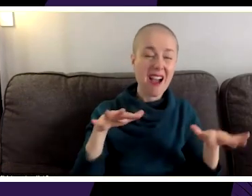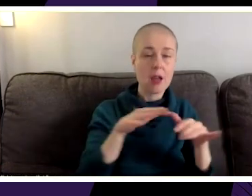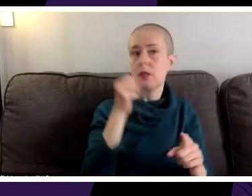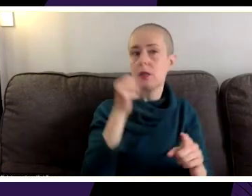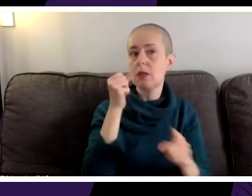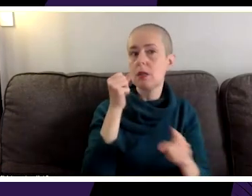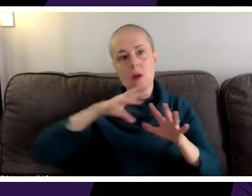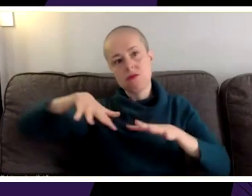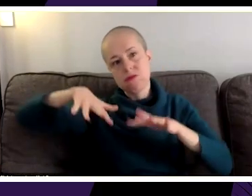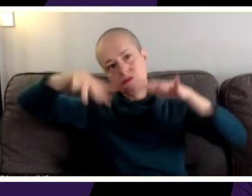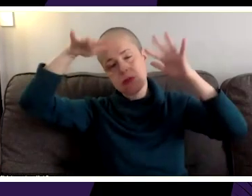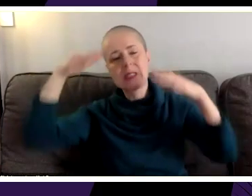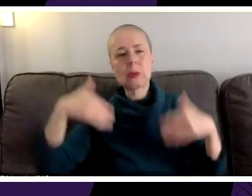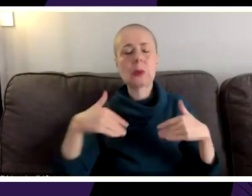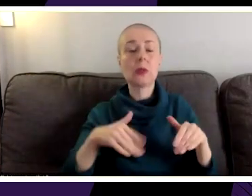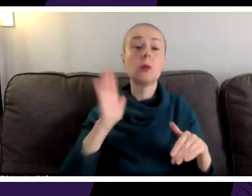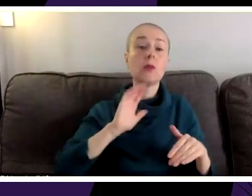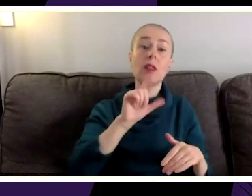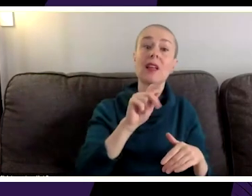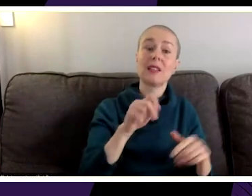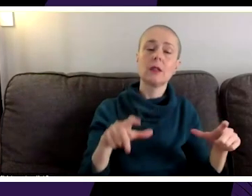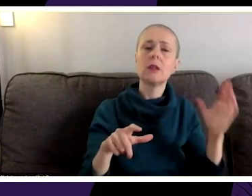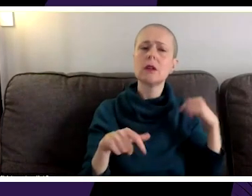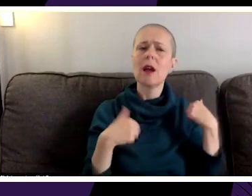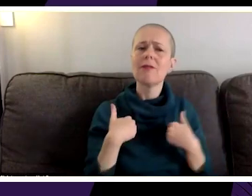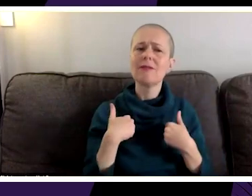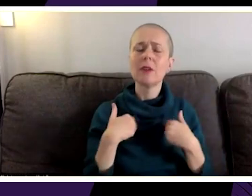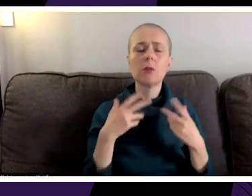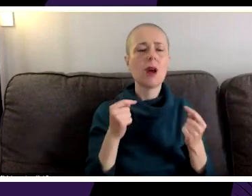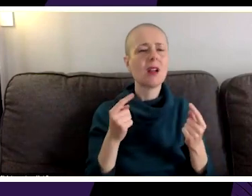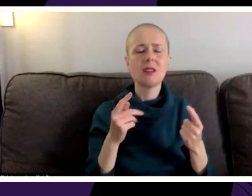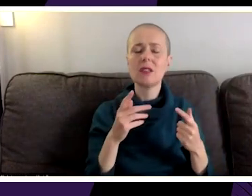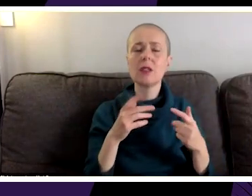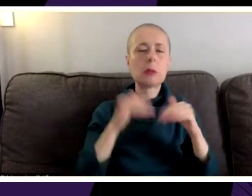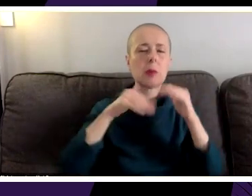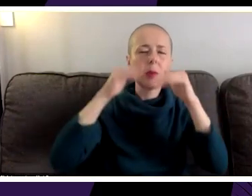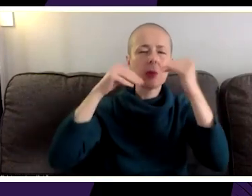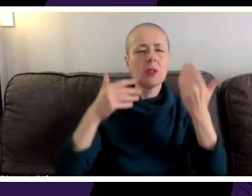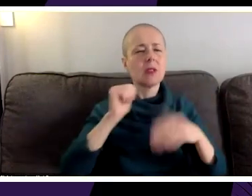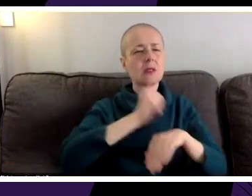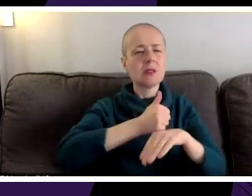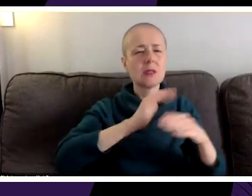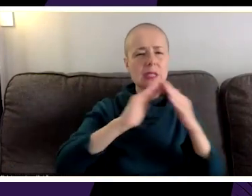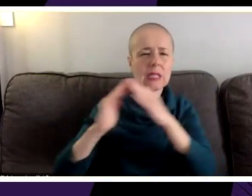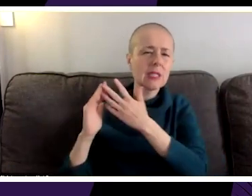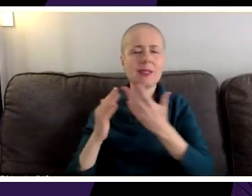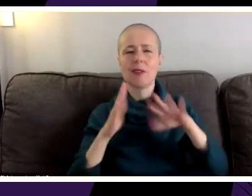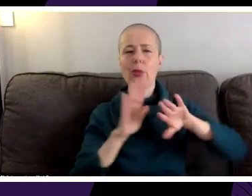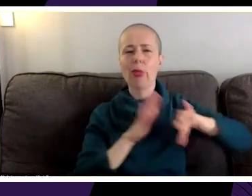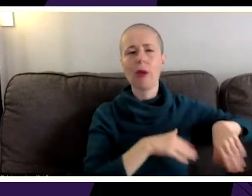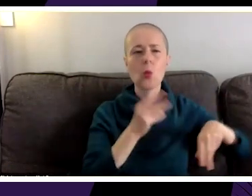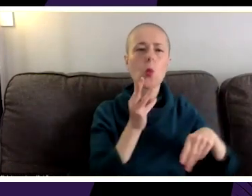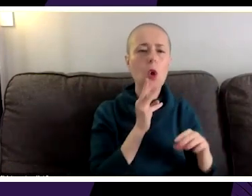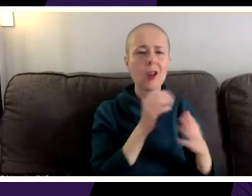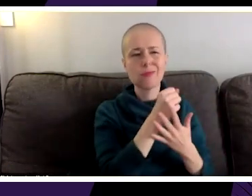most of its bodies of water, hidden beneath asphalt and drained to make way to the urban sprawl. The project motivation